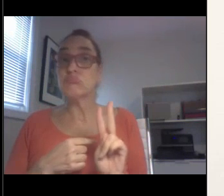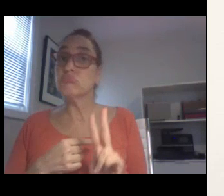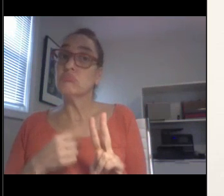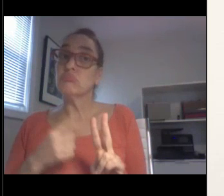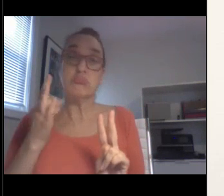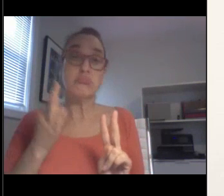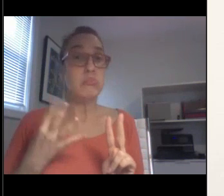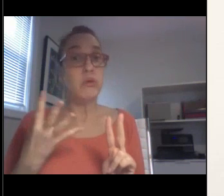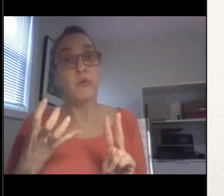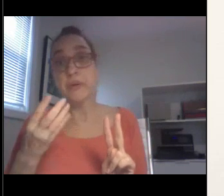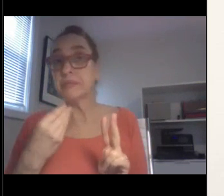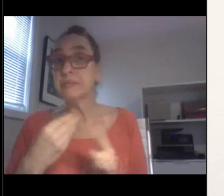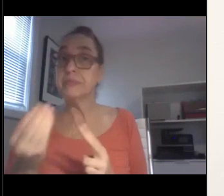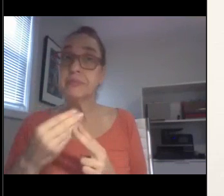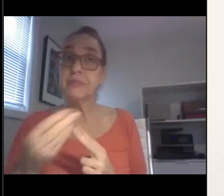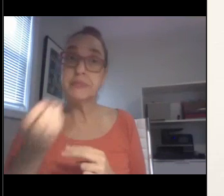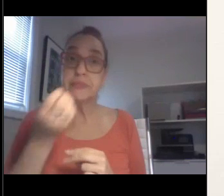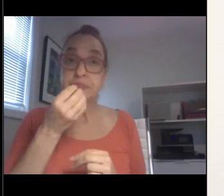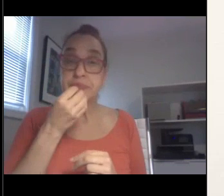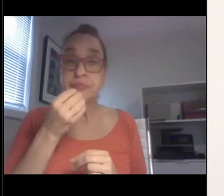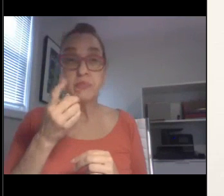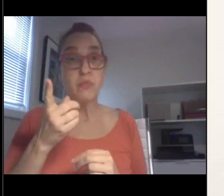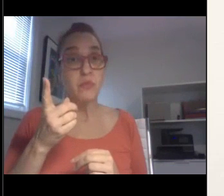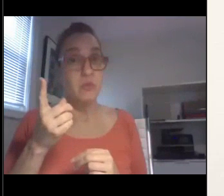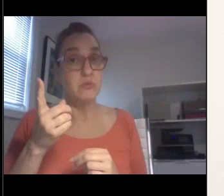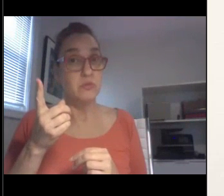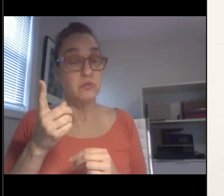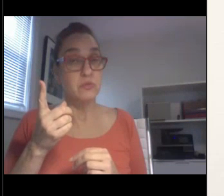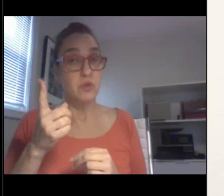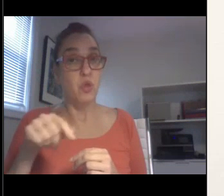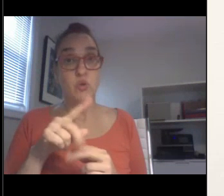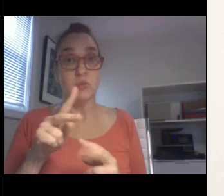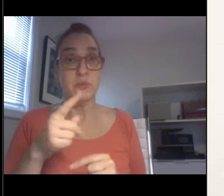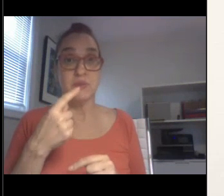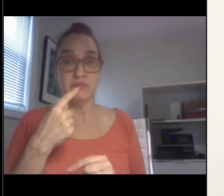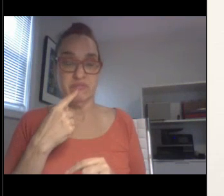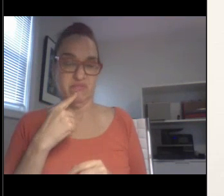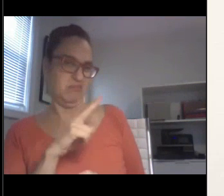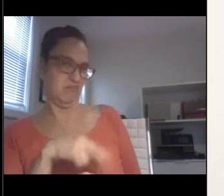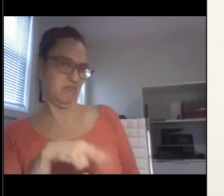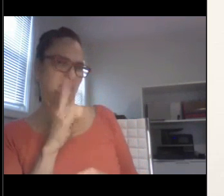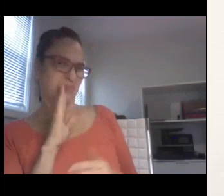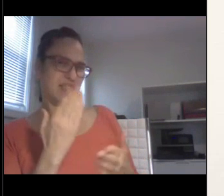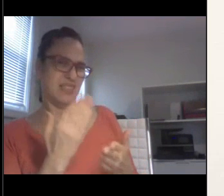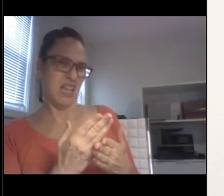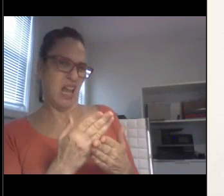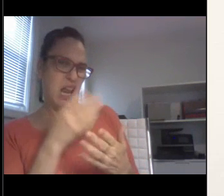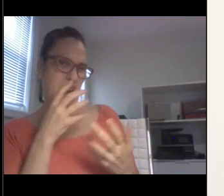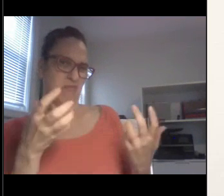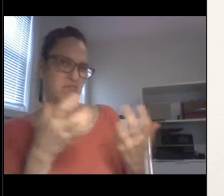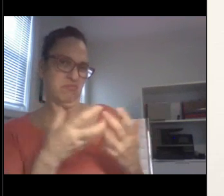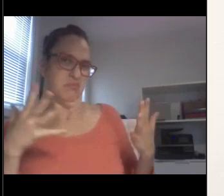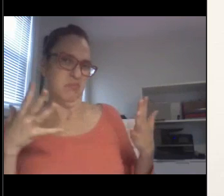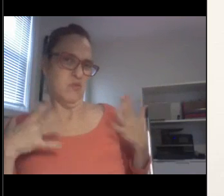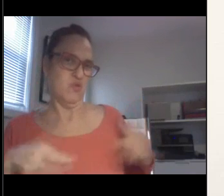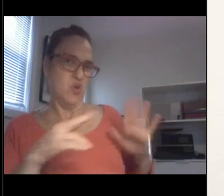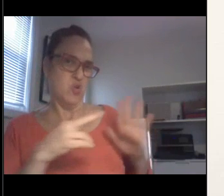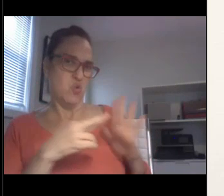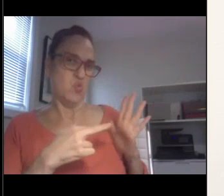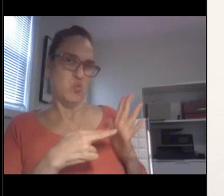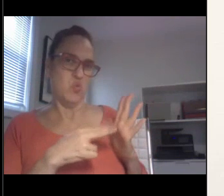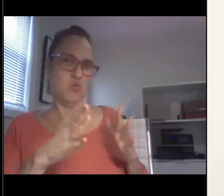some food, and the folks that they met said that the son was in violation of the dress code and couldn't come in with the shorts that he